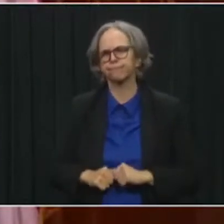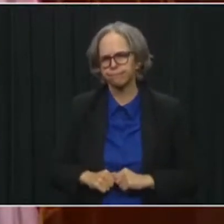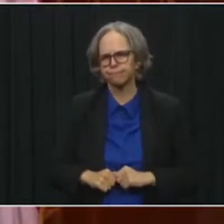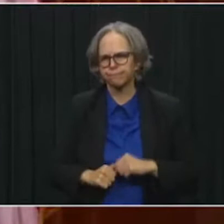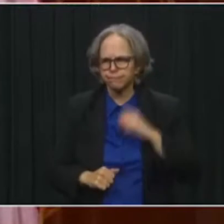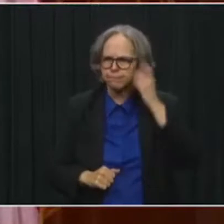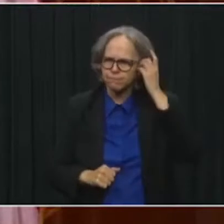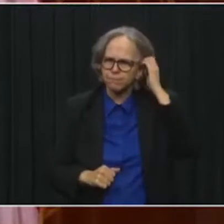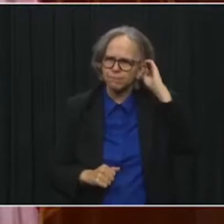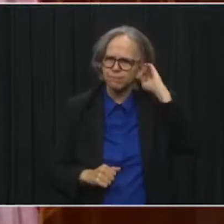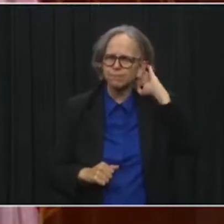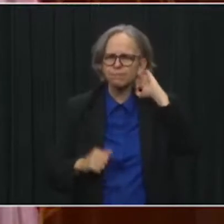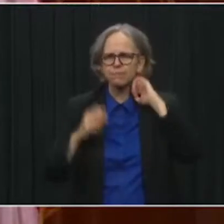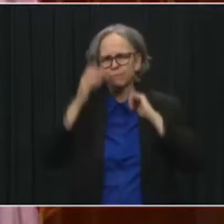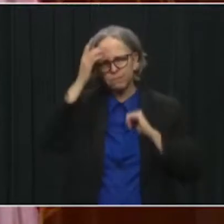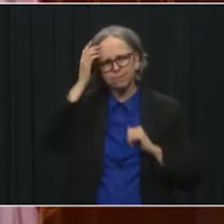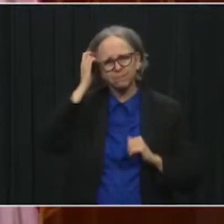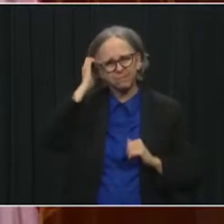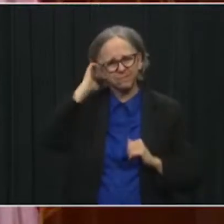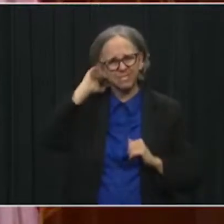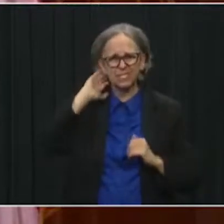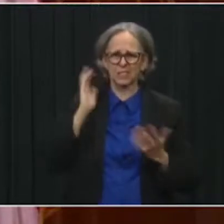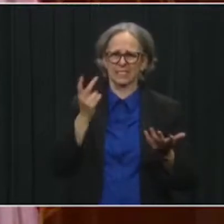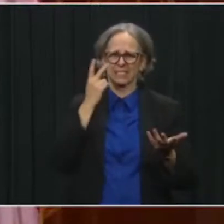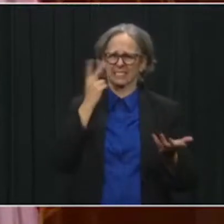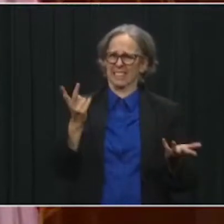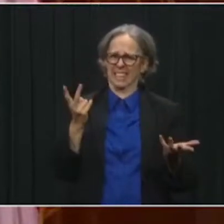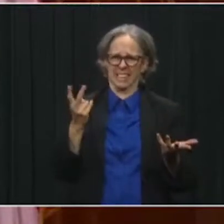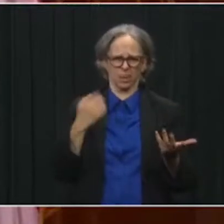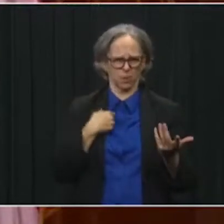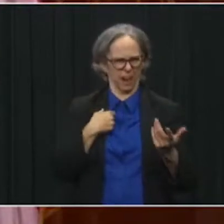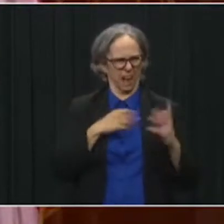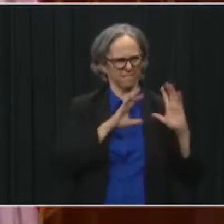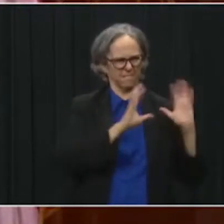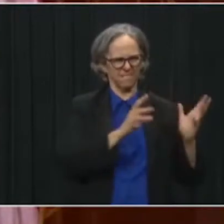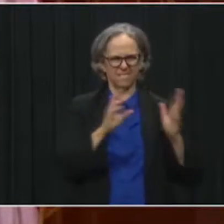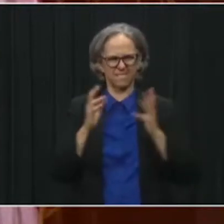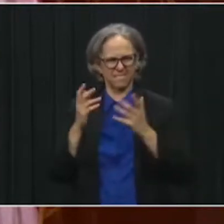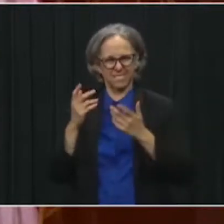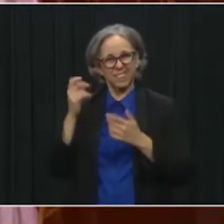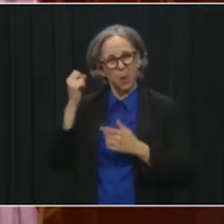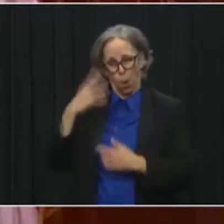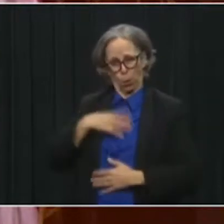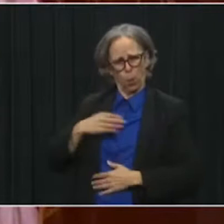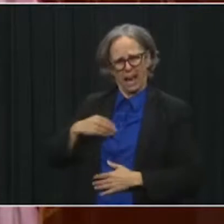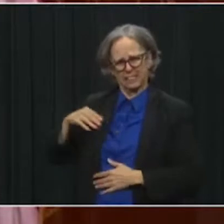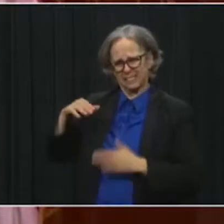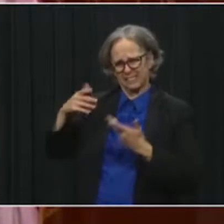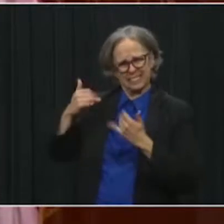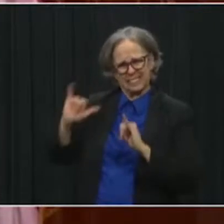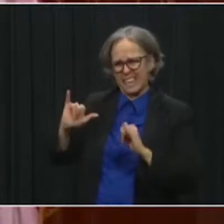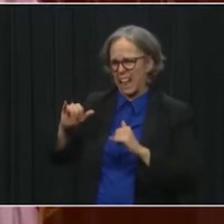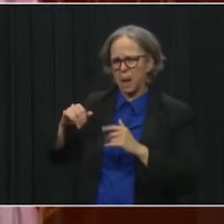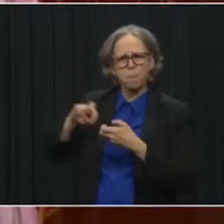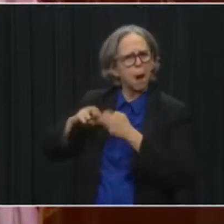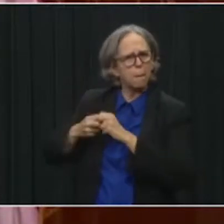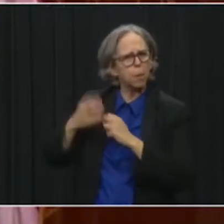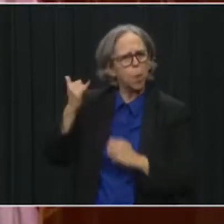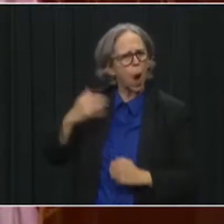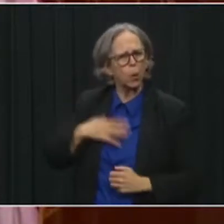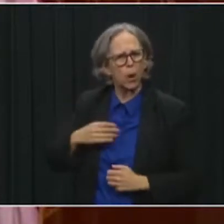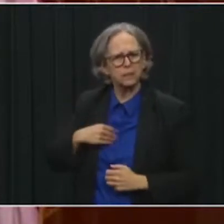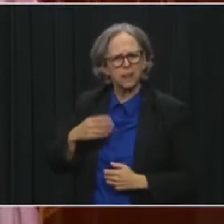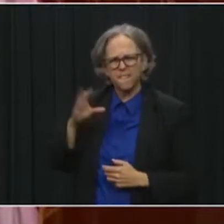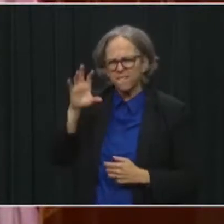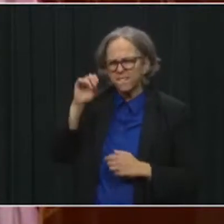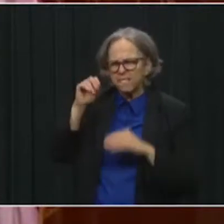what you'll see is the vast majority of those are at least above 50. So again, that is not good news. Let's look